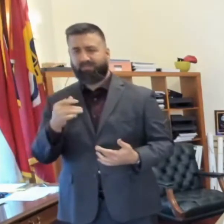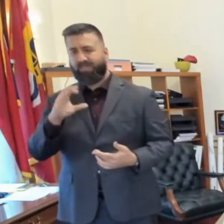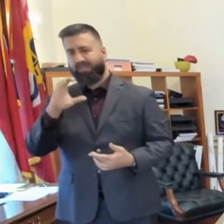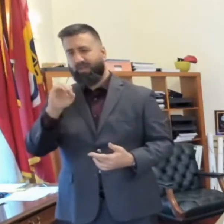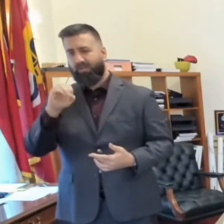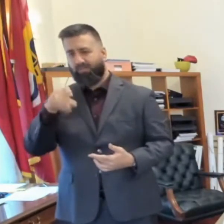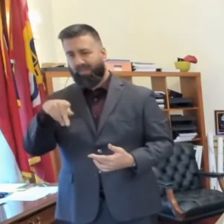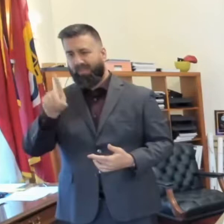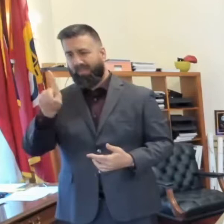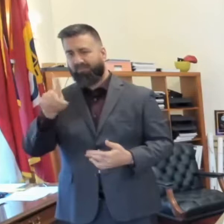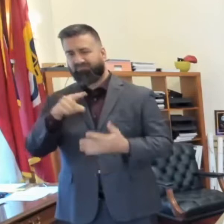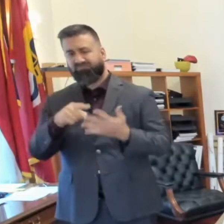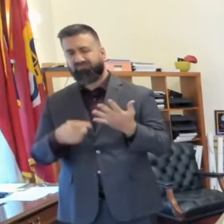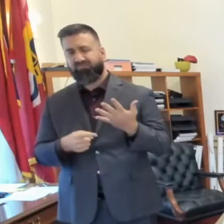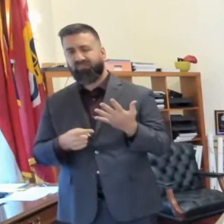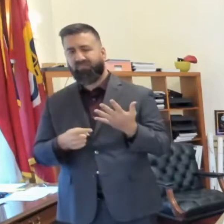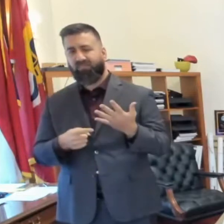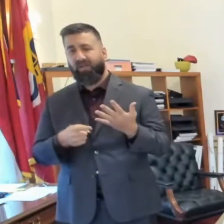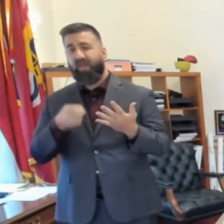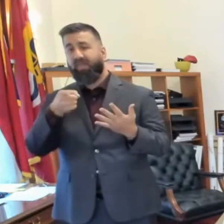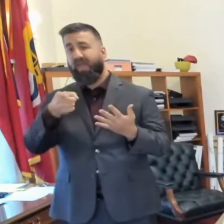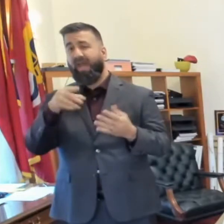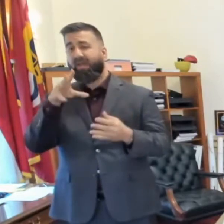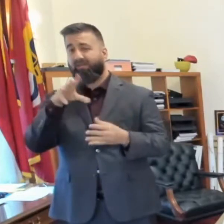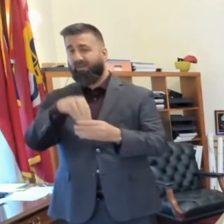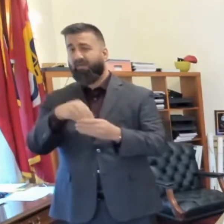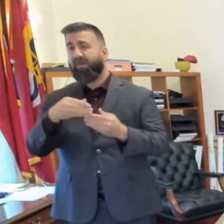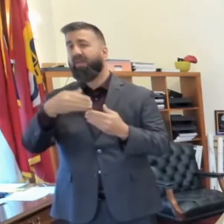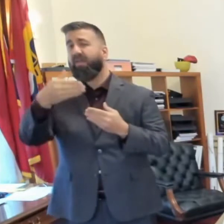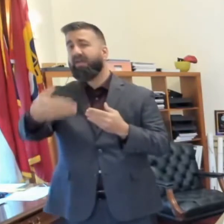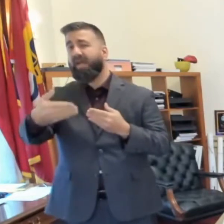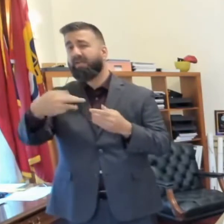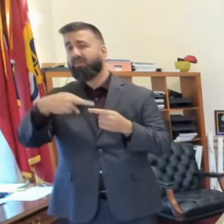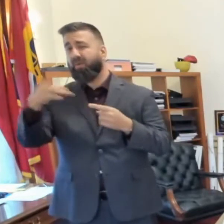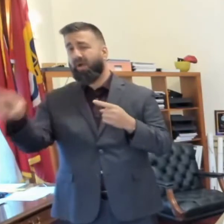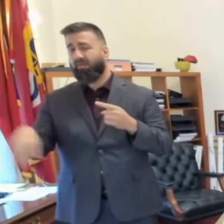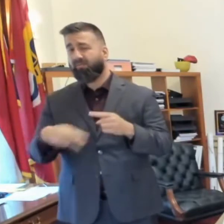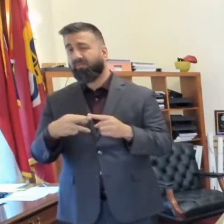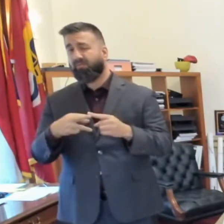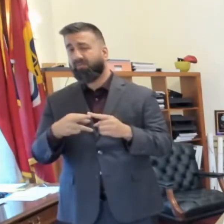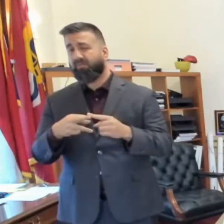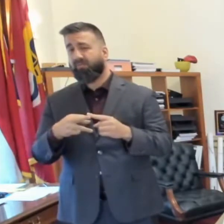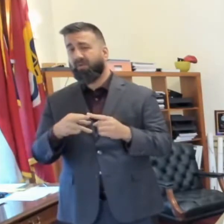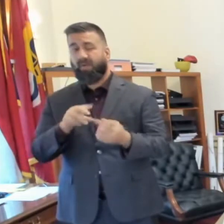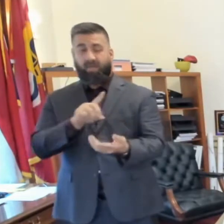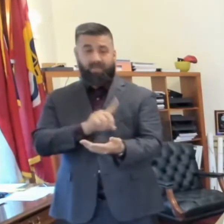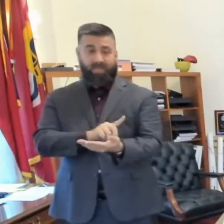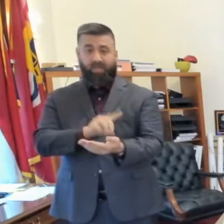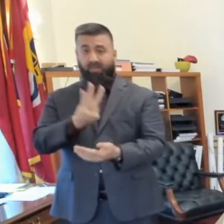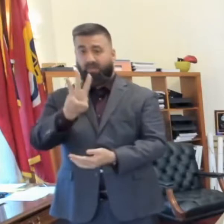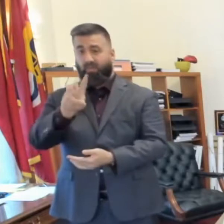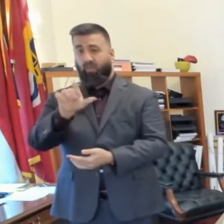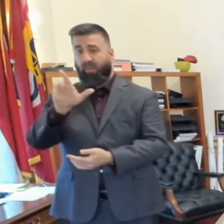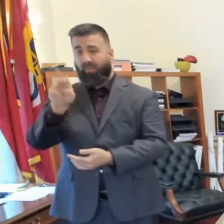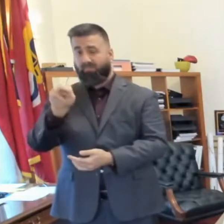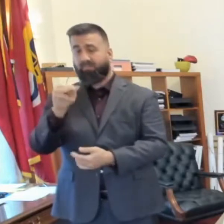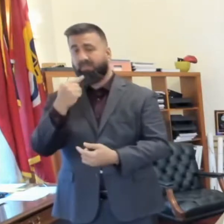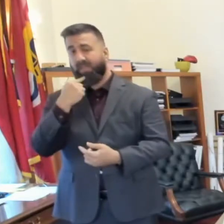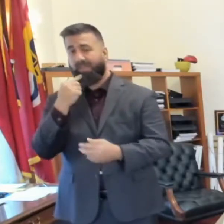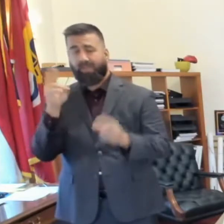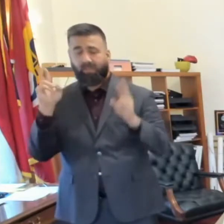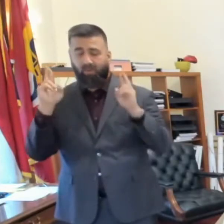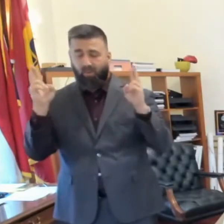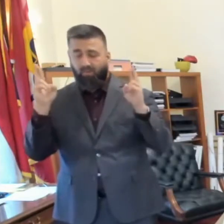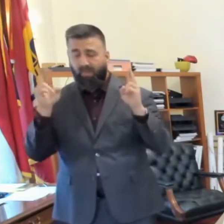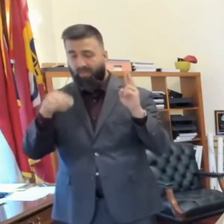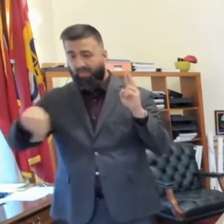they will be in the next round, and that Dr. Williams said that he is hopeful that those people would be